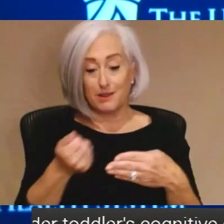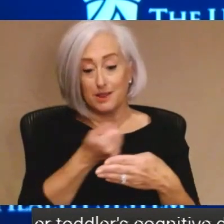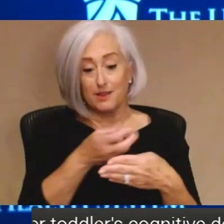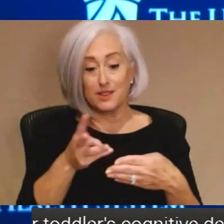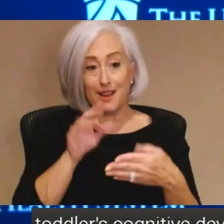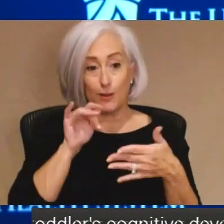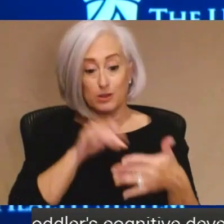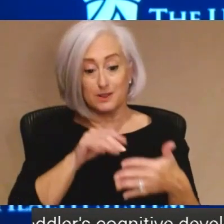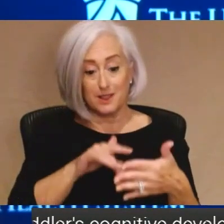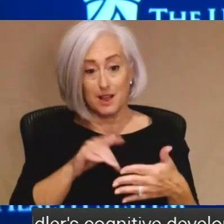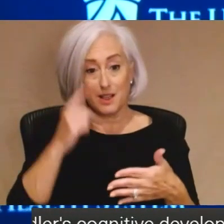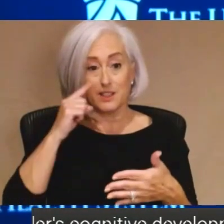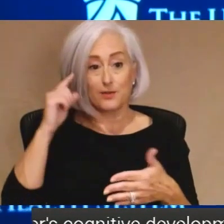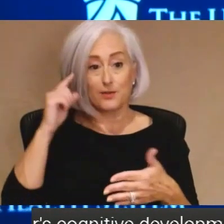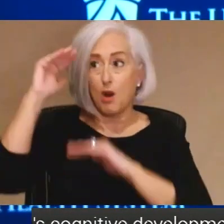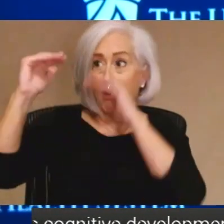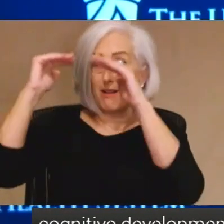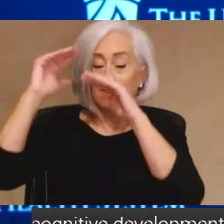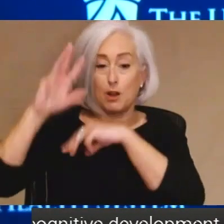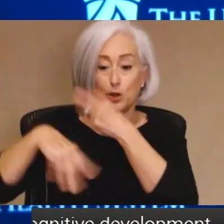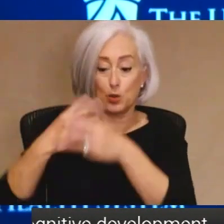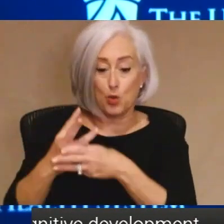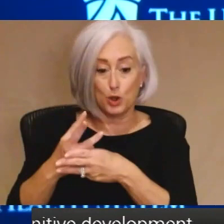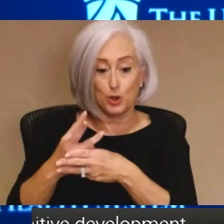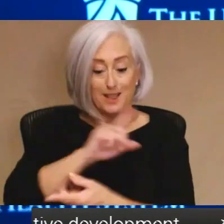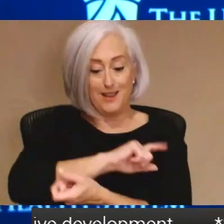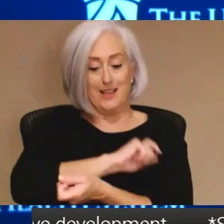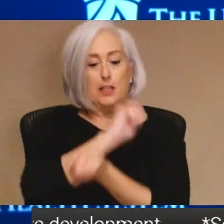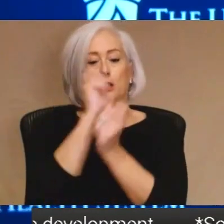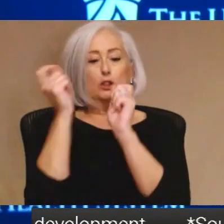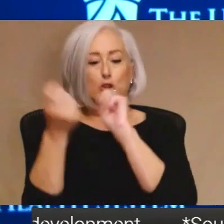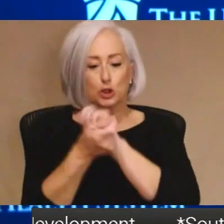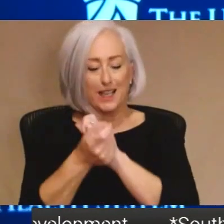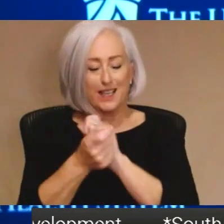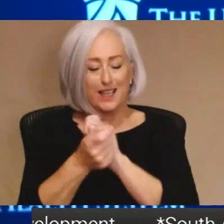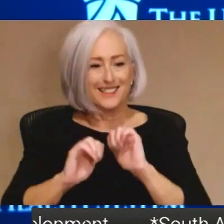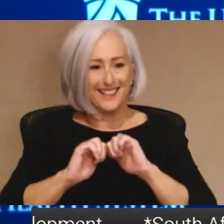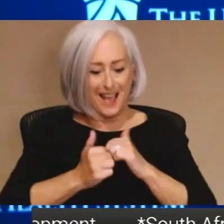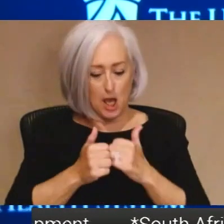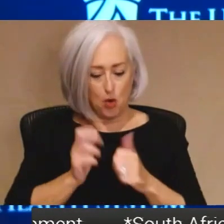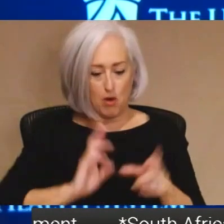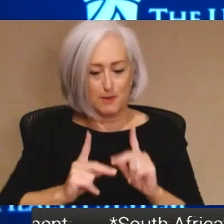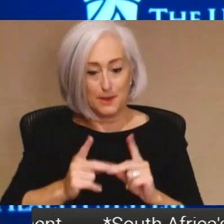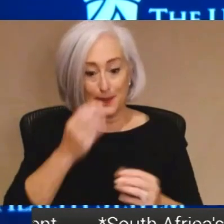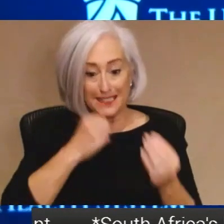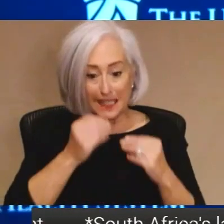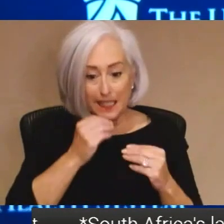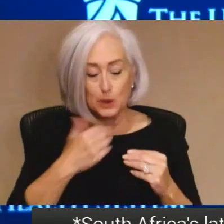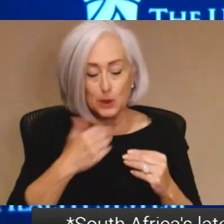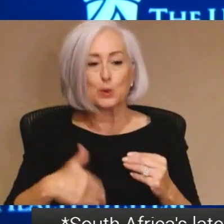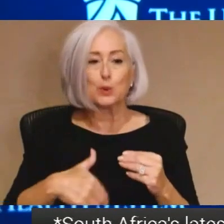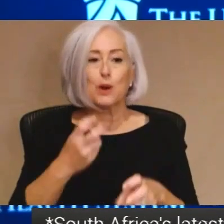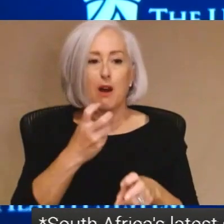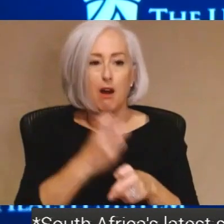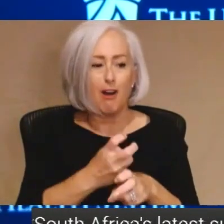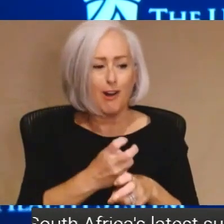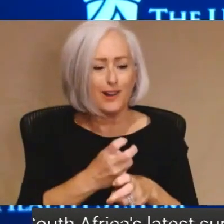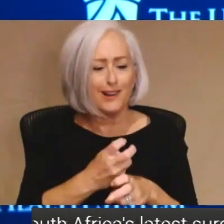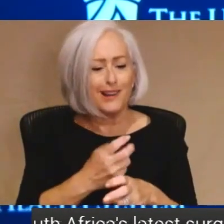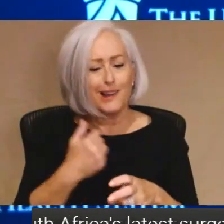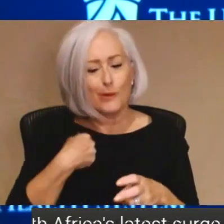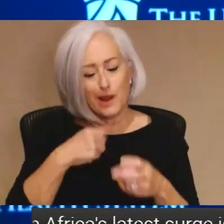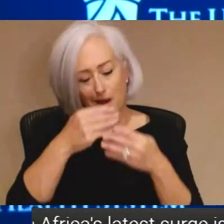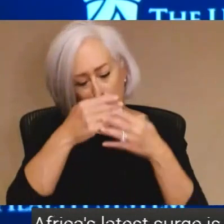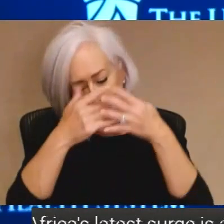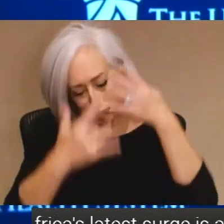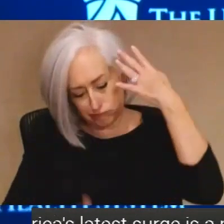is that changing how people eat is extraordinarily difficult. So while there's all these diets out there, things you can do, that's after